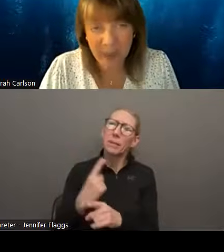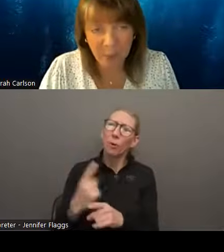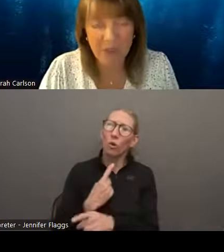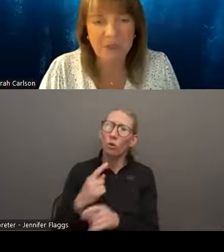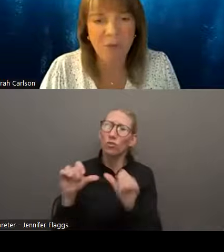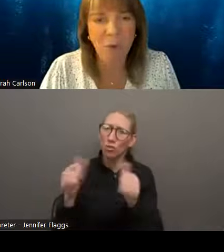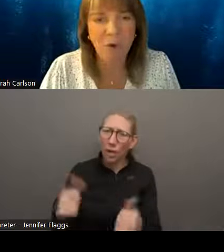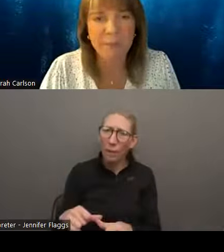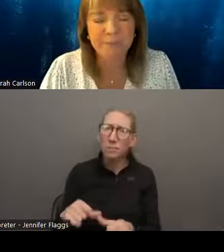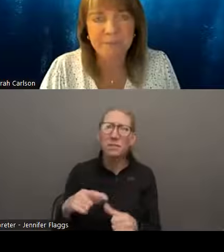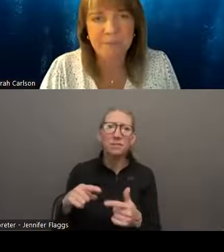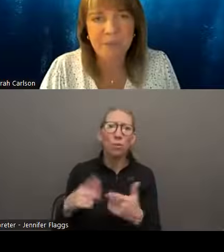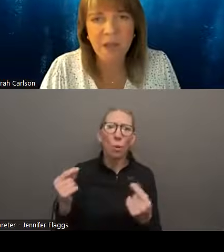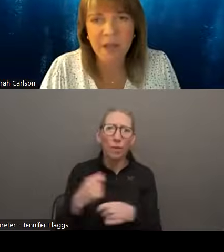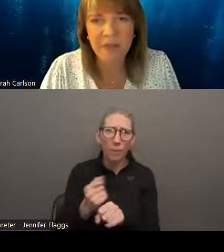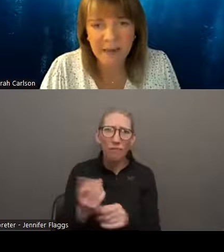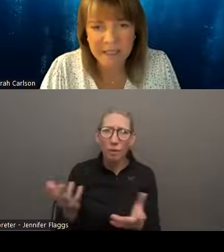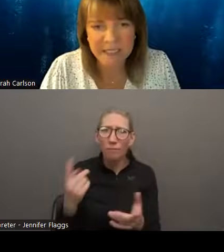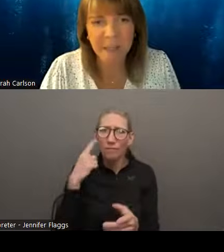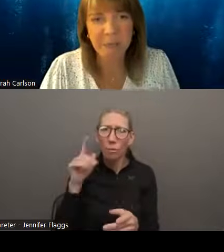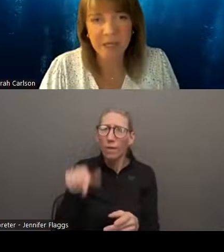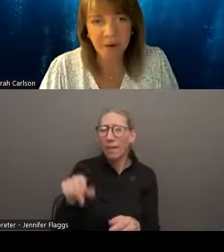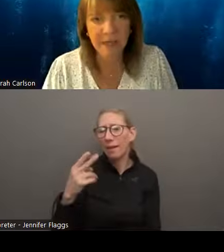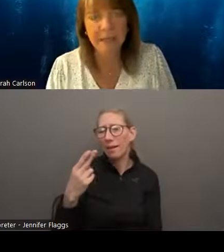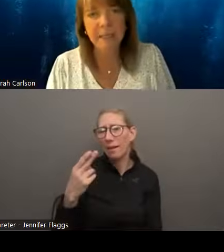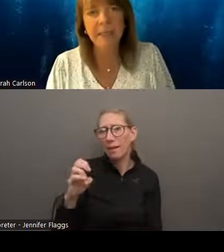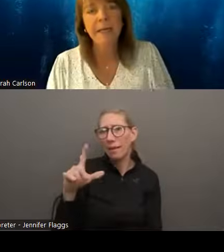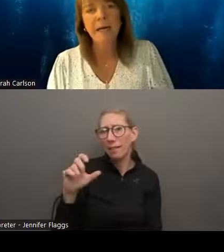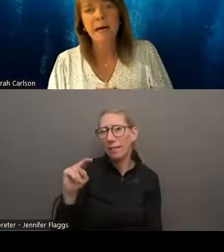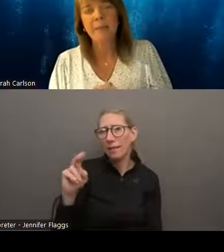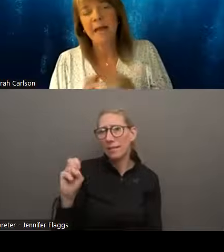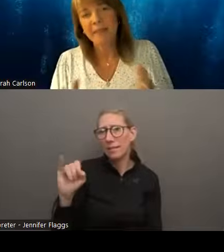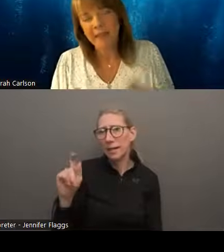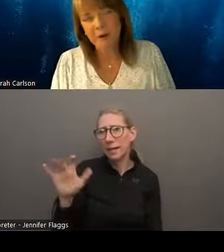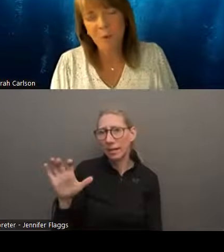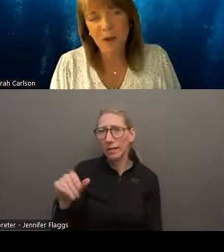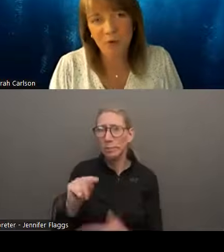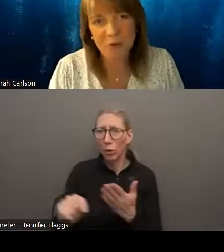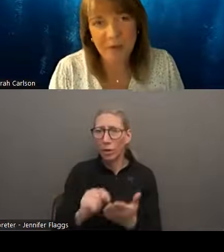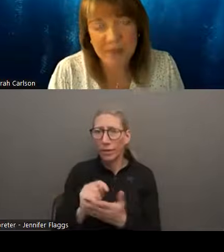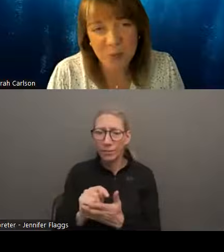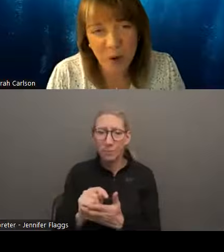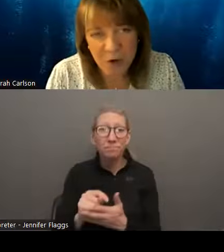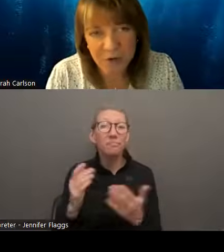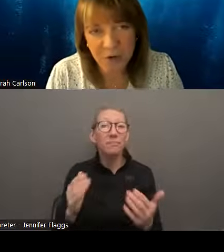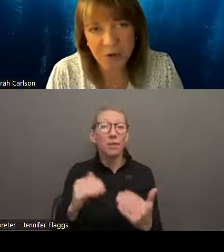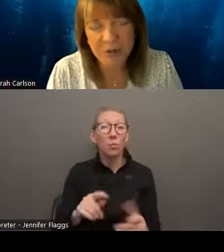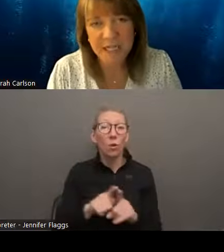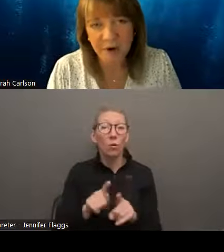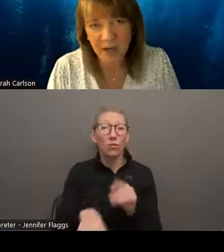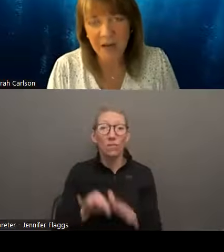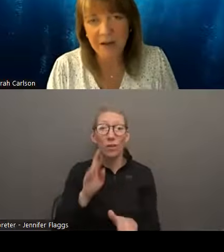and fabrics for the Hellenistic period. And then we also found this